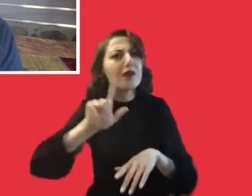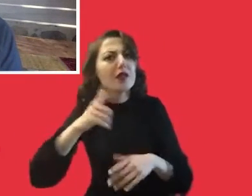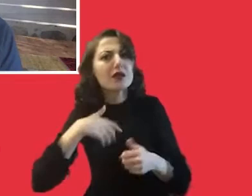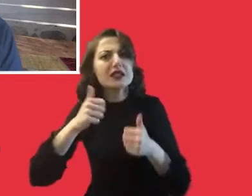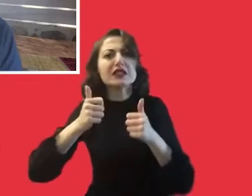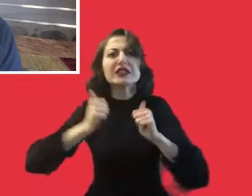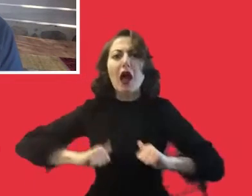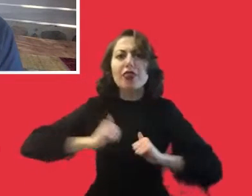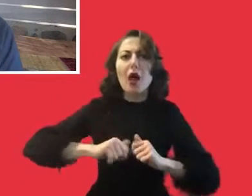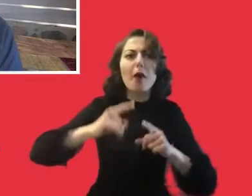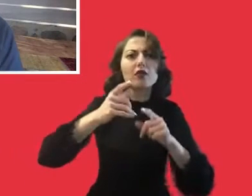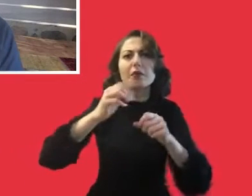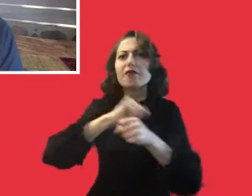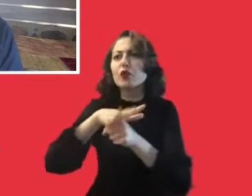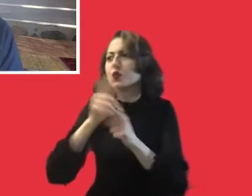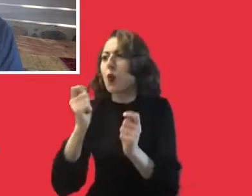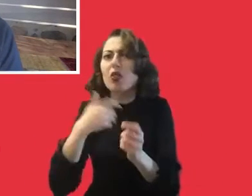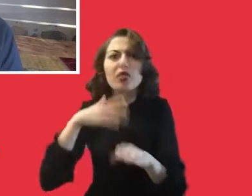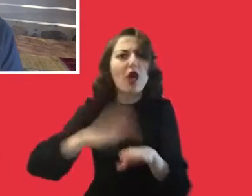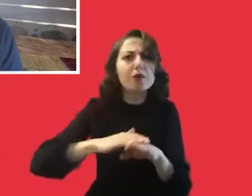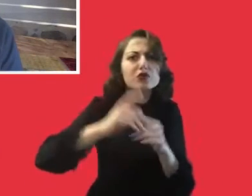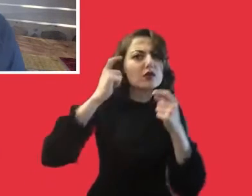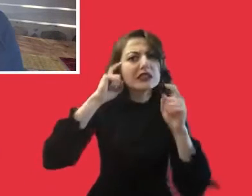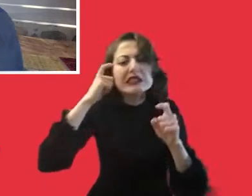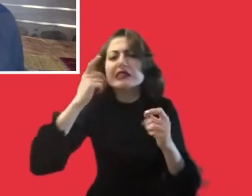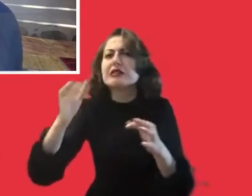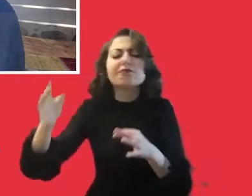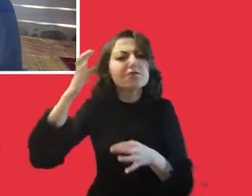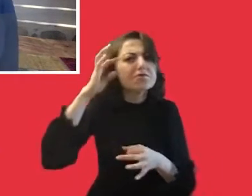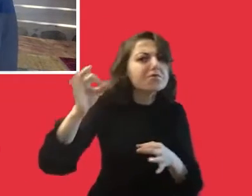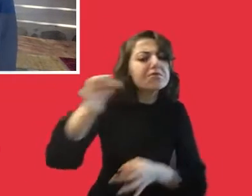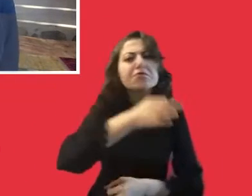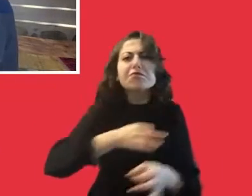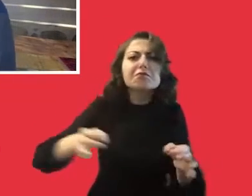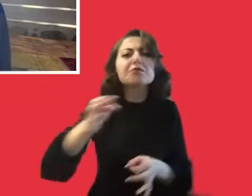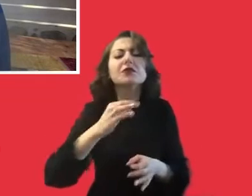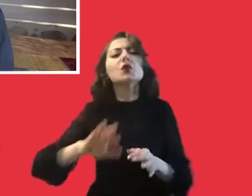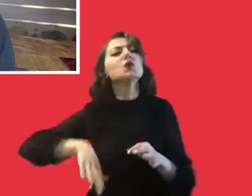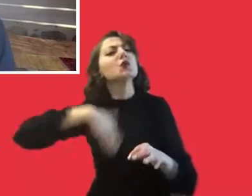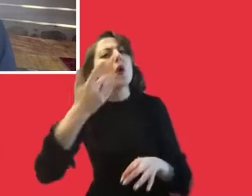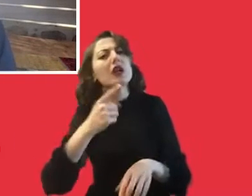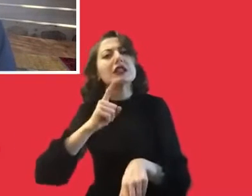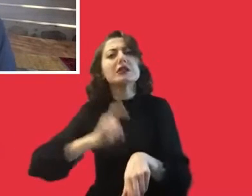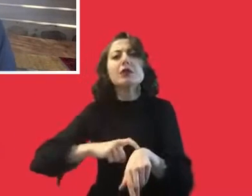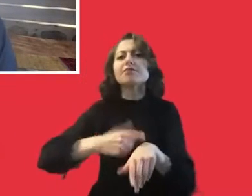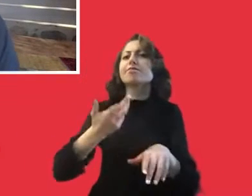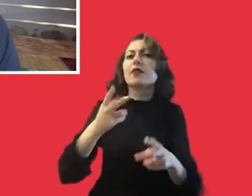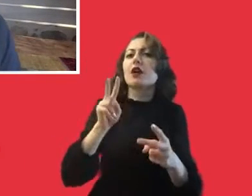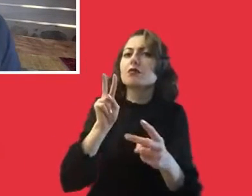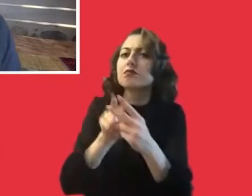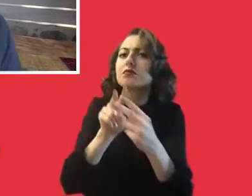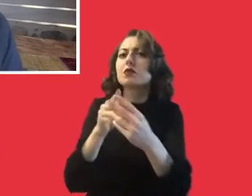the beginning of the pandemic, we didn't know what to do. So over Zoom, we started to do some trainings and everything, but we stopped the physical